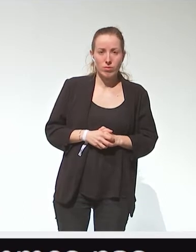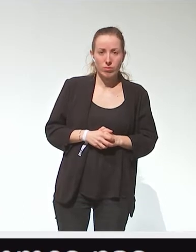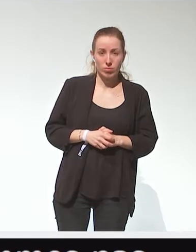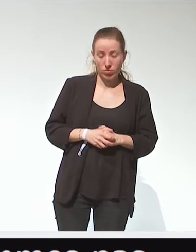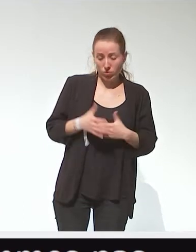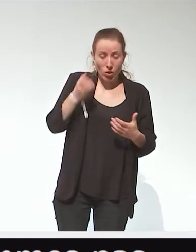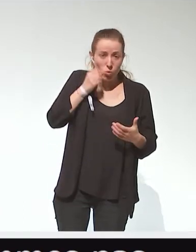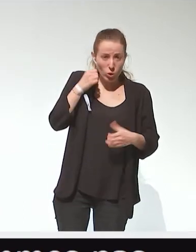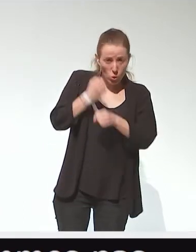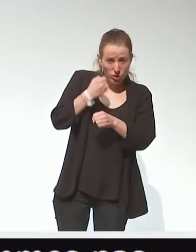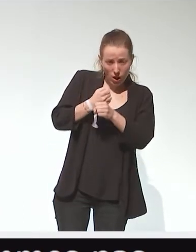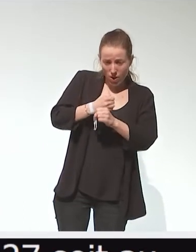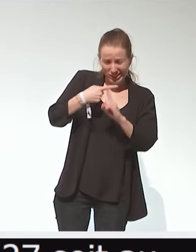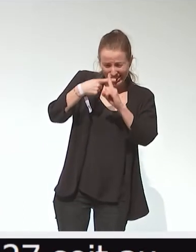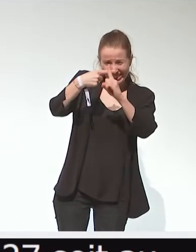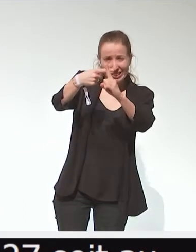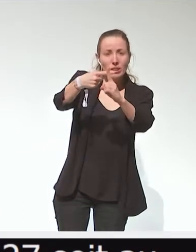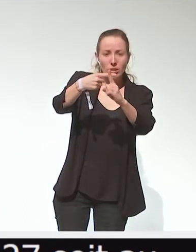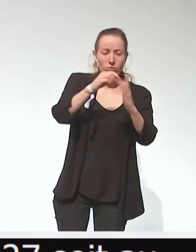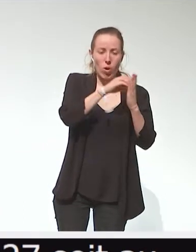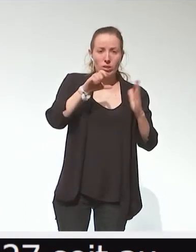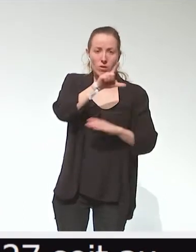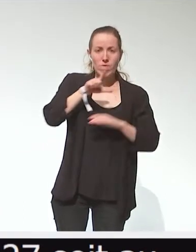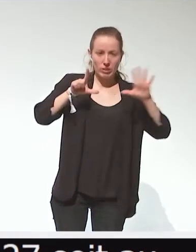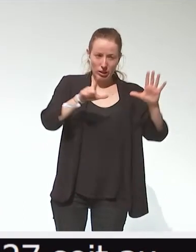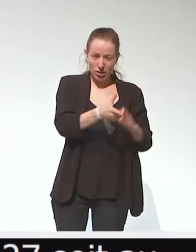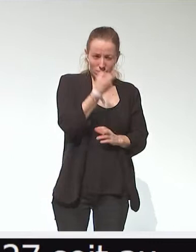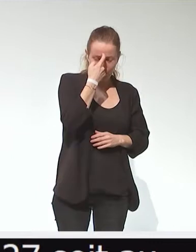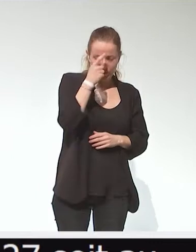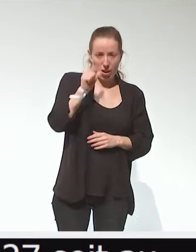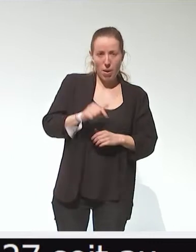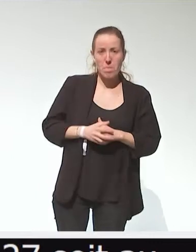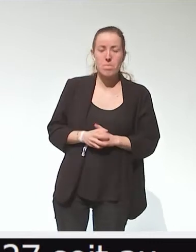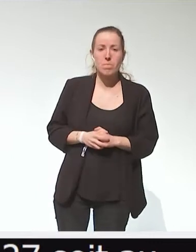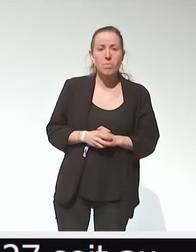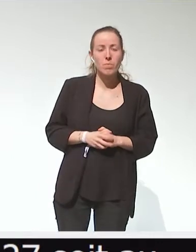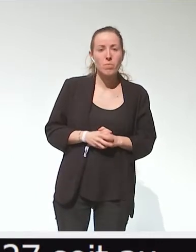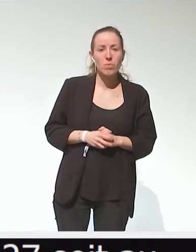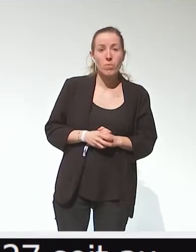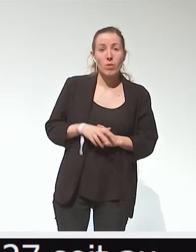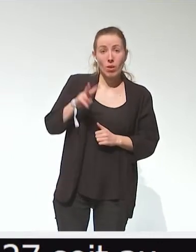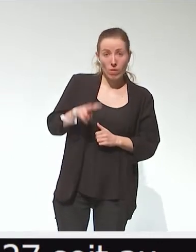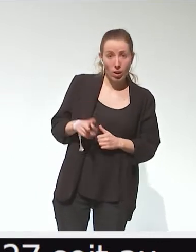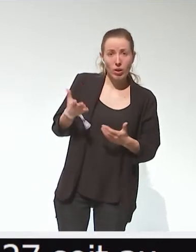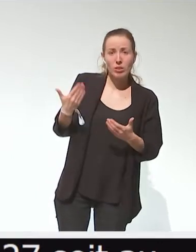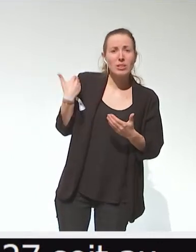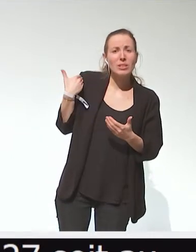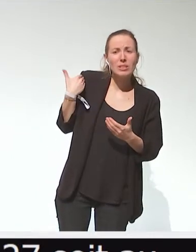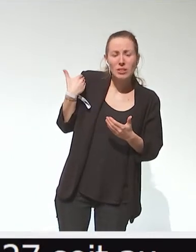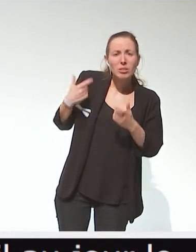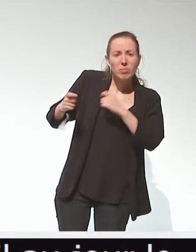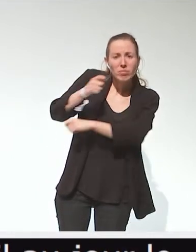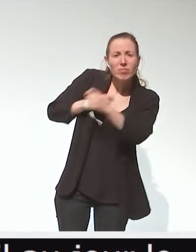disabilities. That is true, but in fact the situation is probably worse. That number does not count people who are